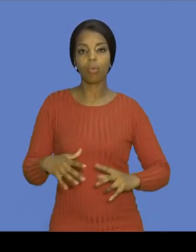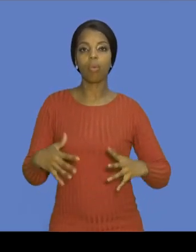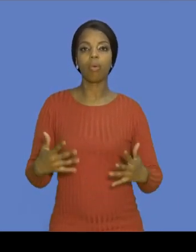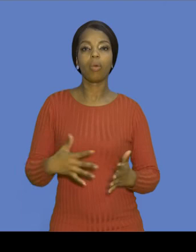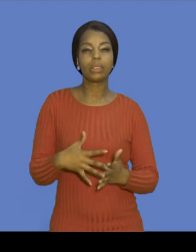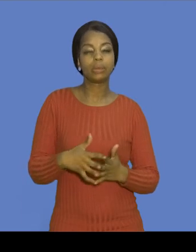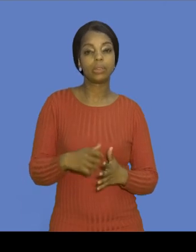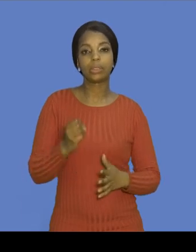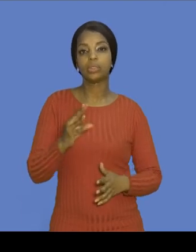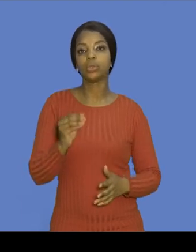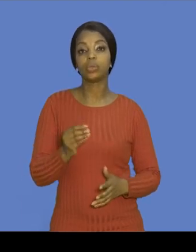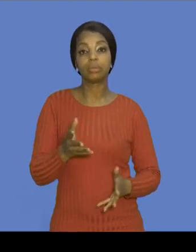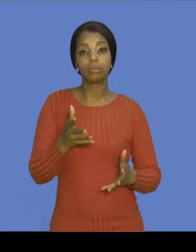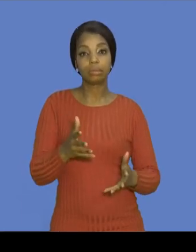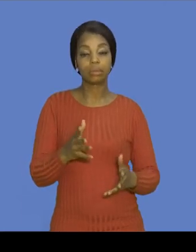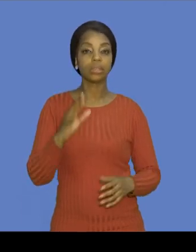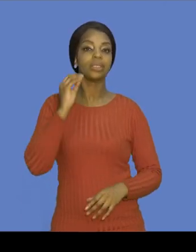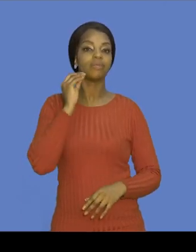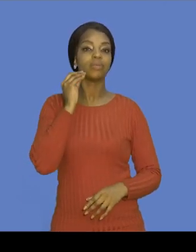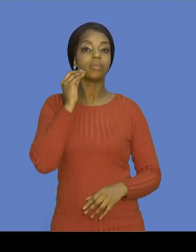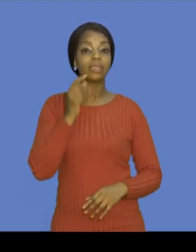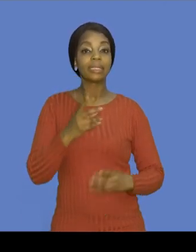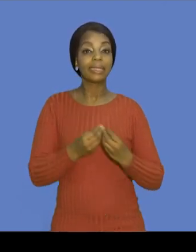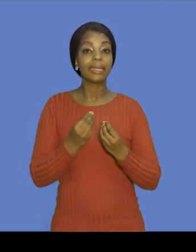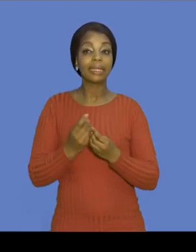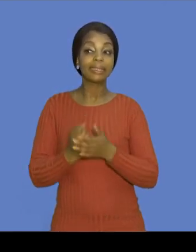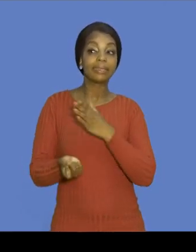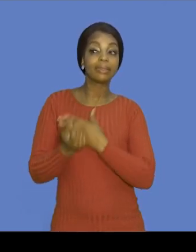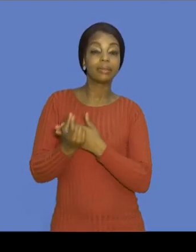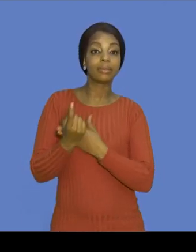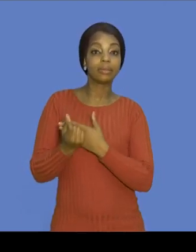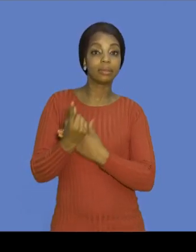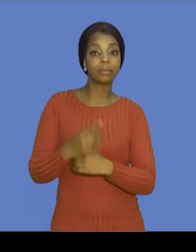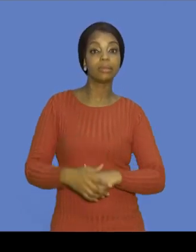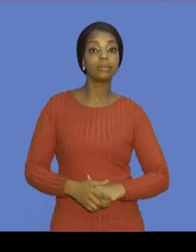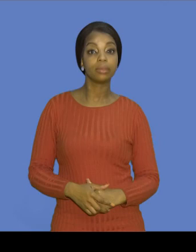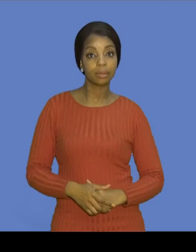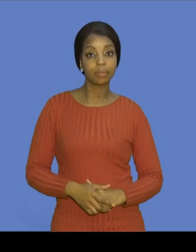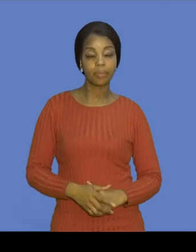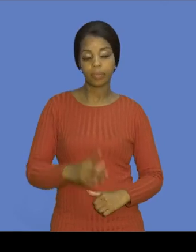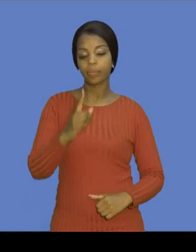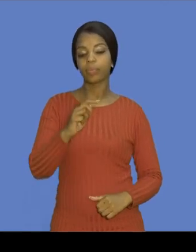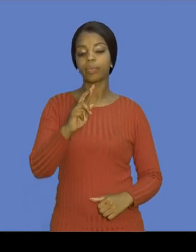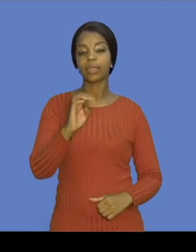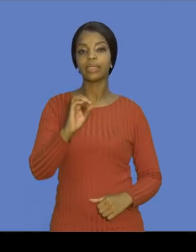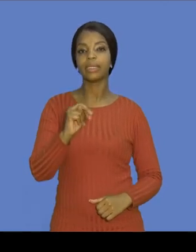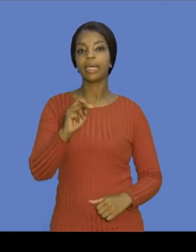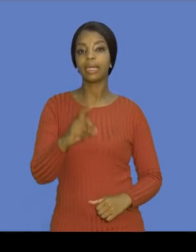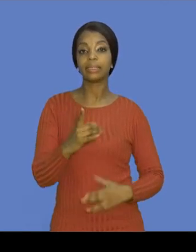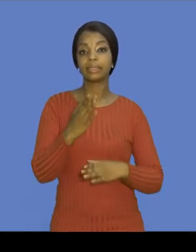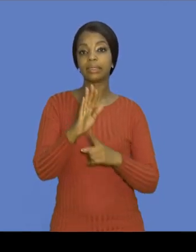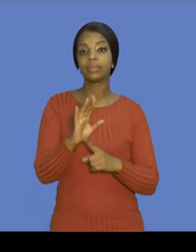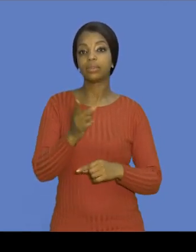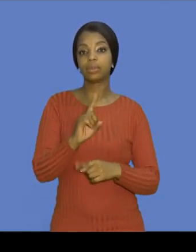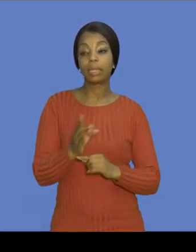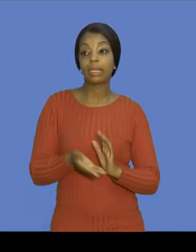weak. So it's just a fluctuation and a very random thing that is happening. The trend may not always show an